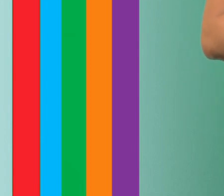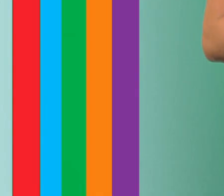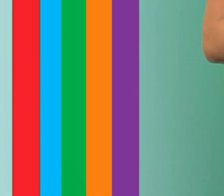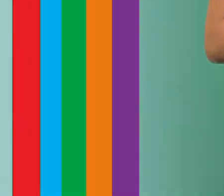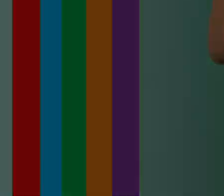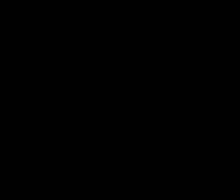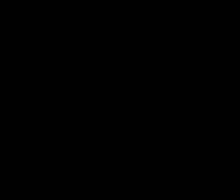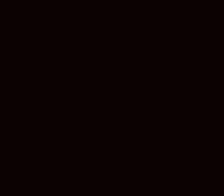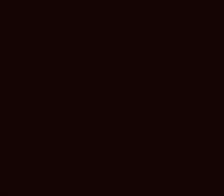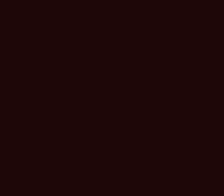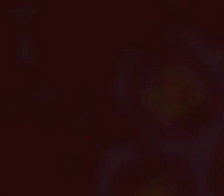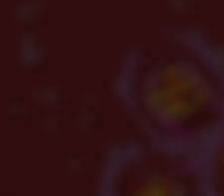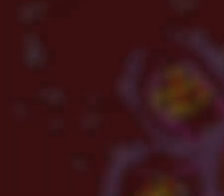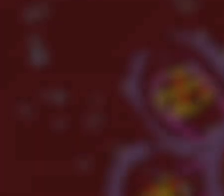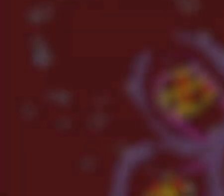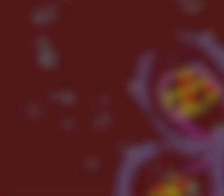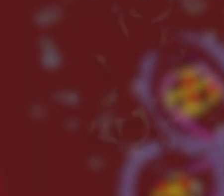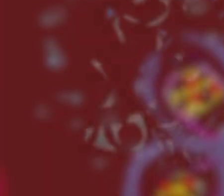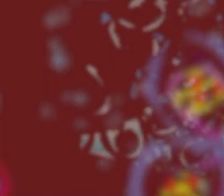Queensland.